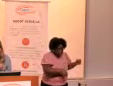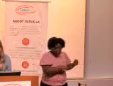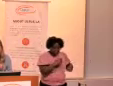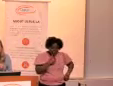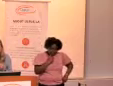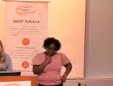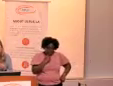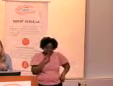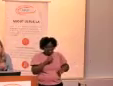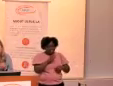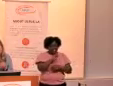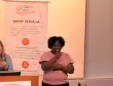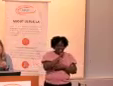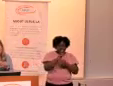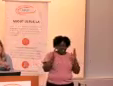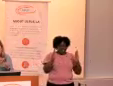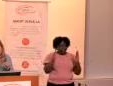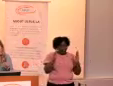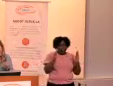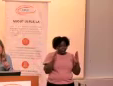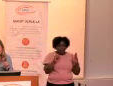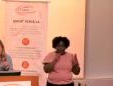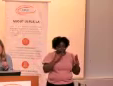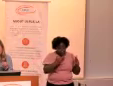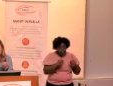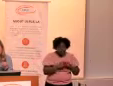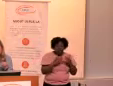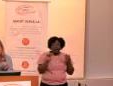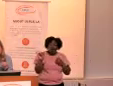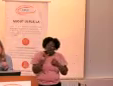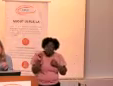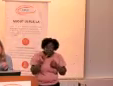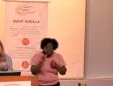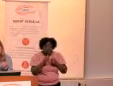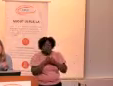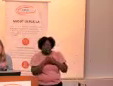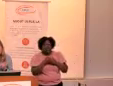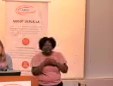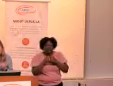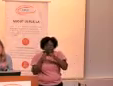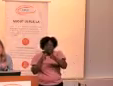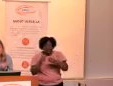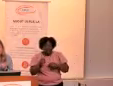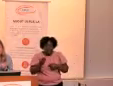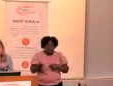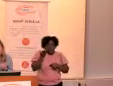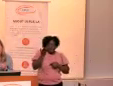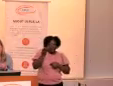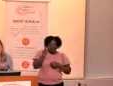in. There was also the incidence of going on dialysis was rising in African